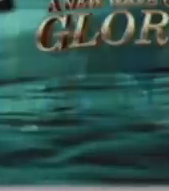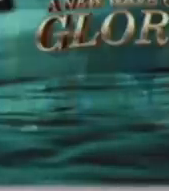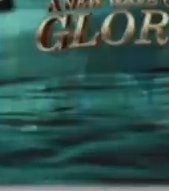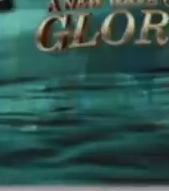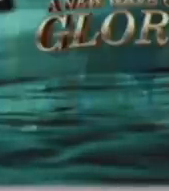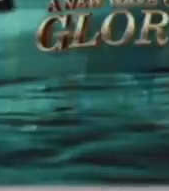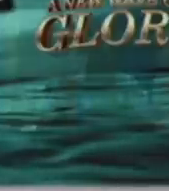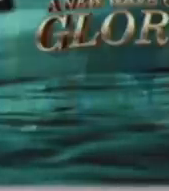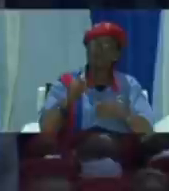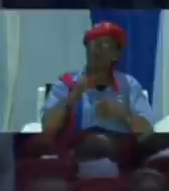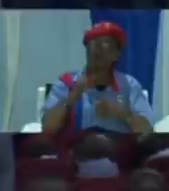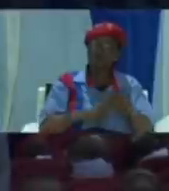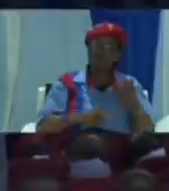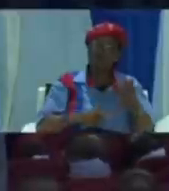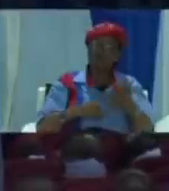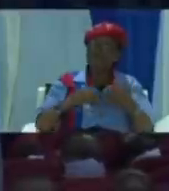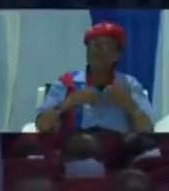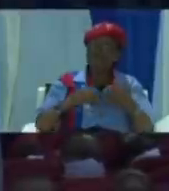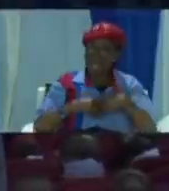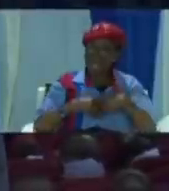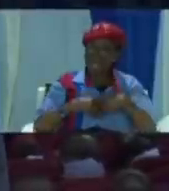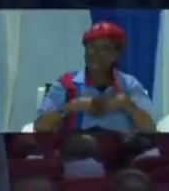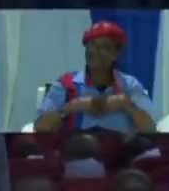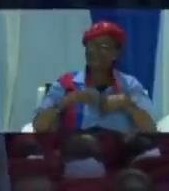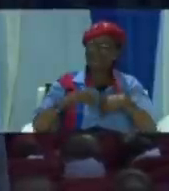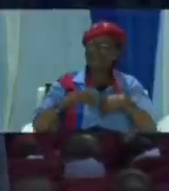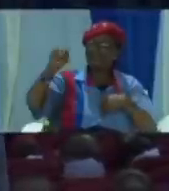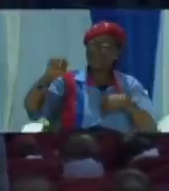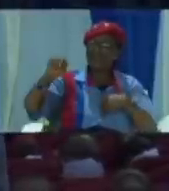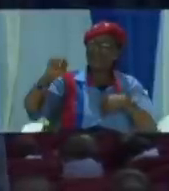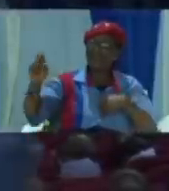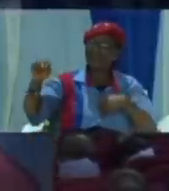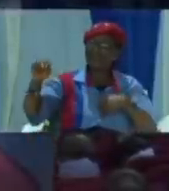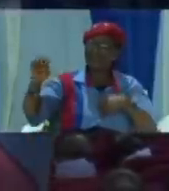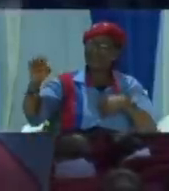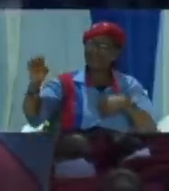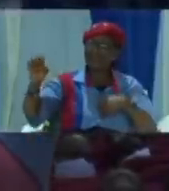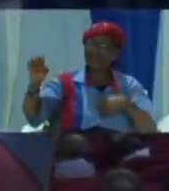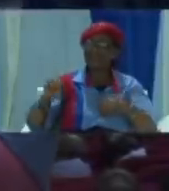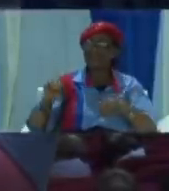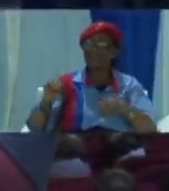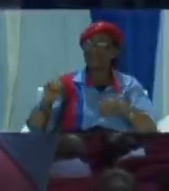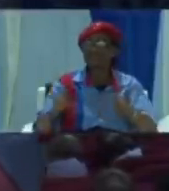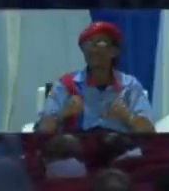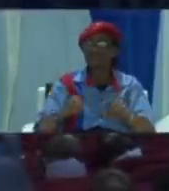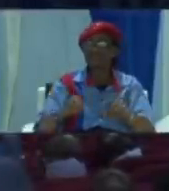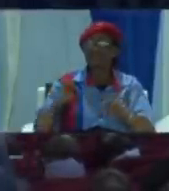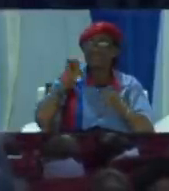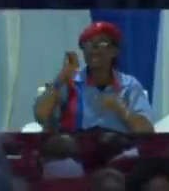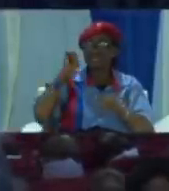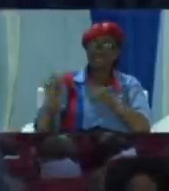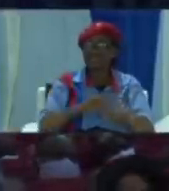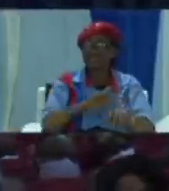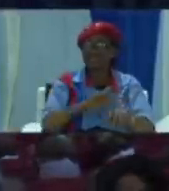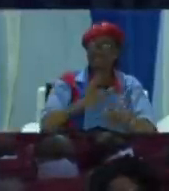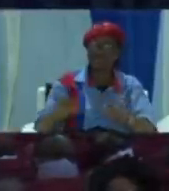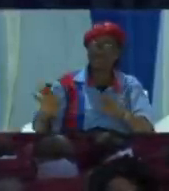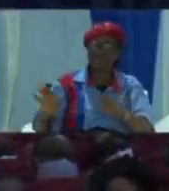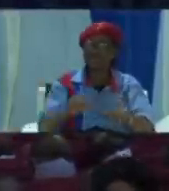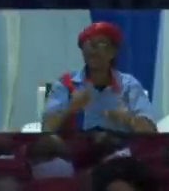of Manasseh? I've never done anything wrong.